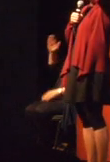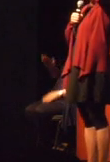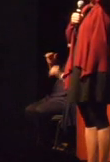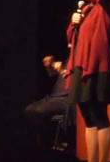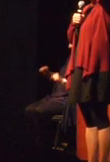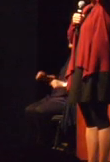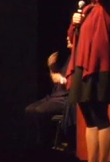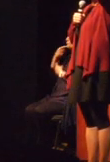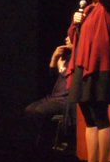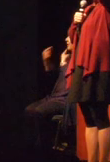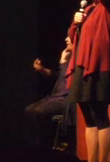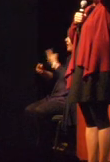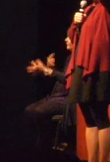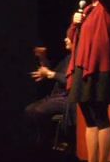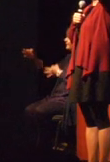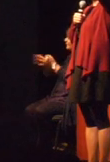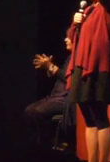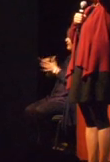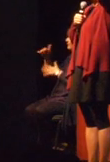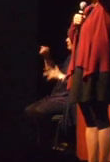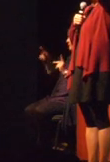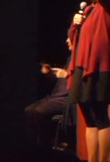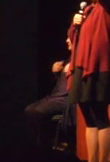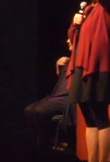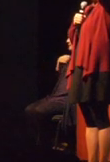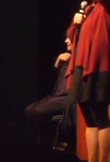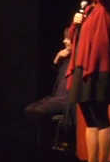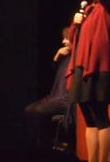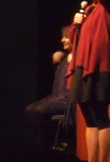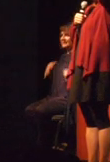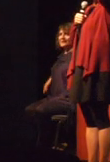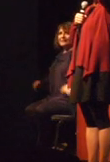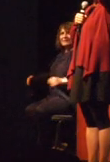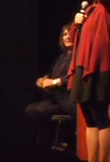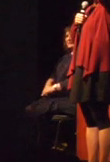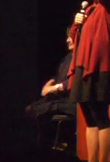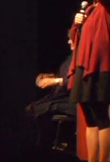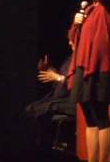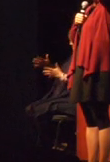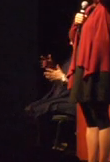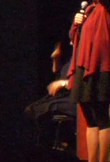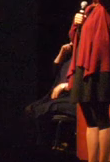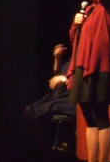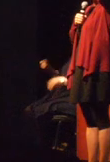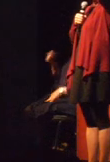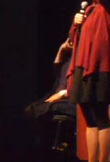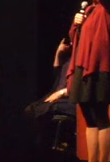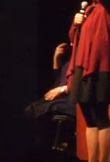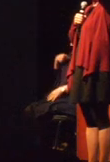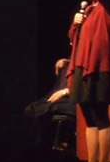to articulate that to anybody else. Mm-hmm. And it was kind of revealing to me, it was kind